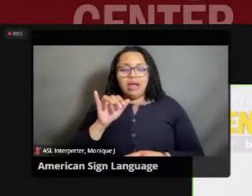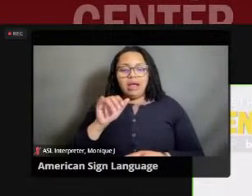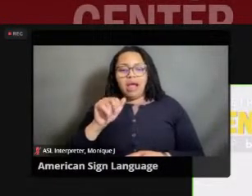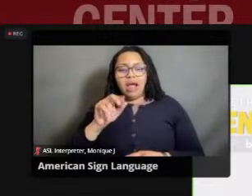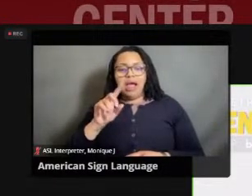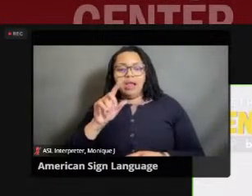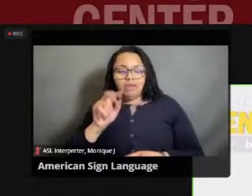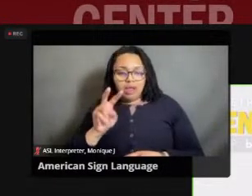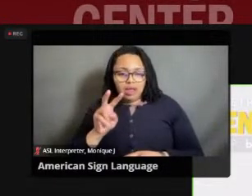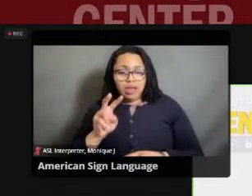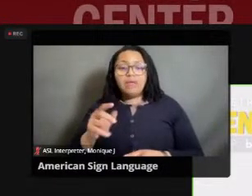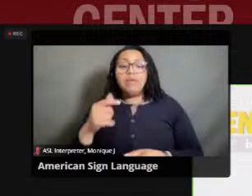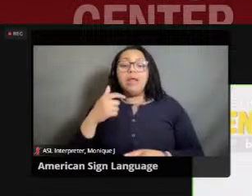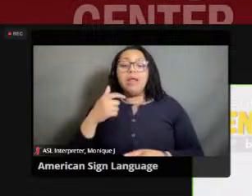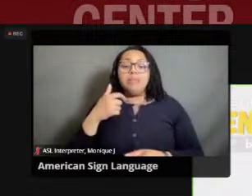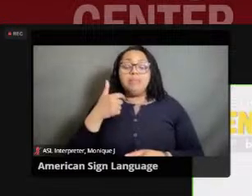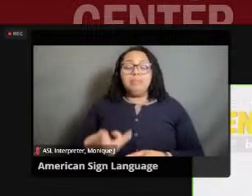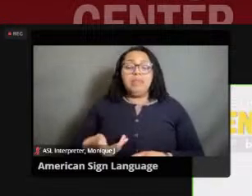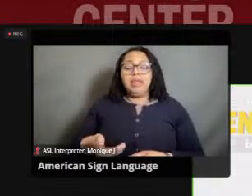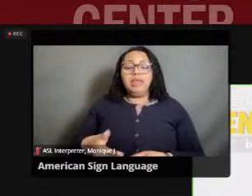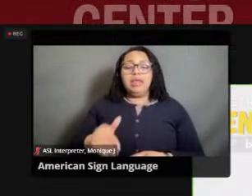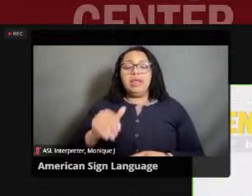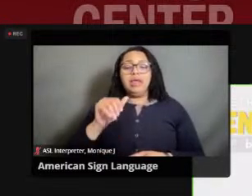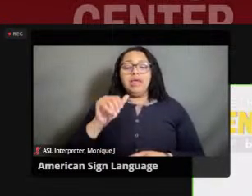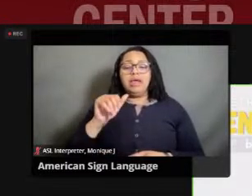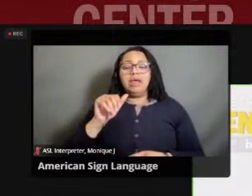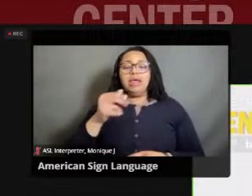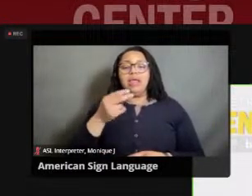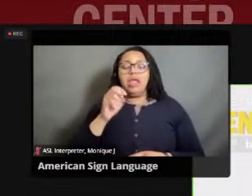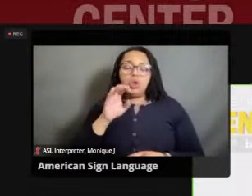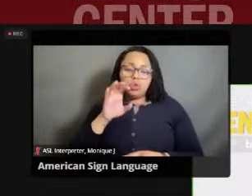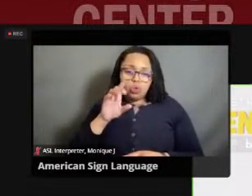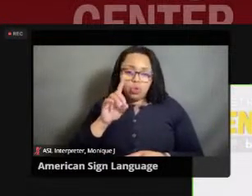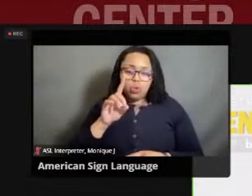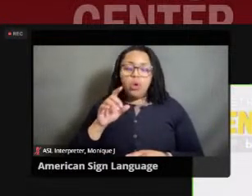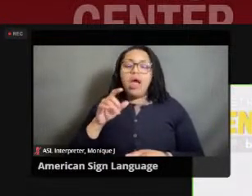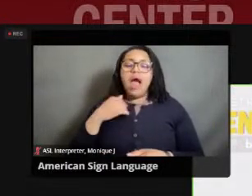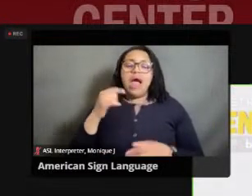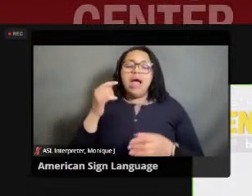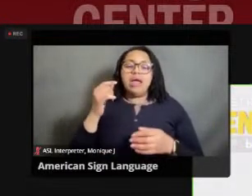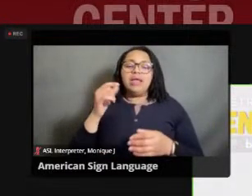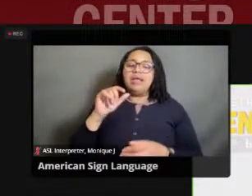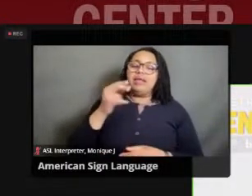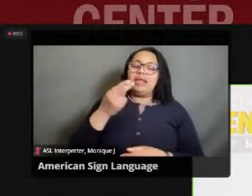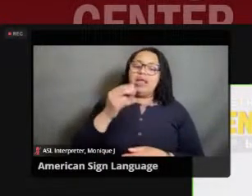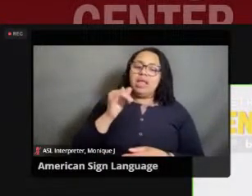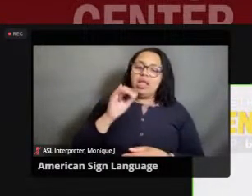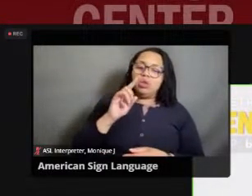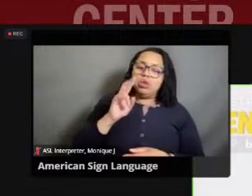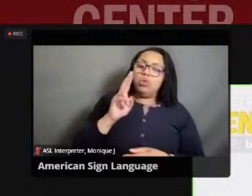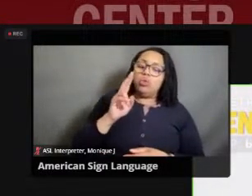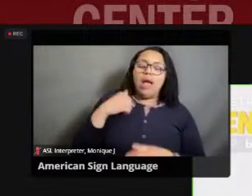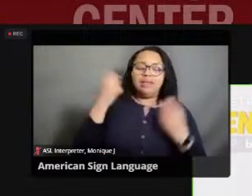I celebrated the festival Holi. It is a celebratory